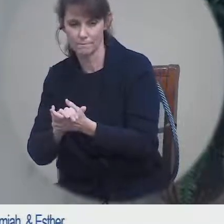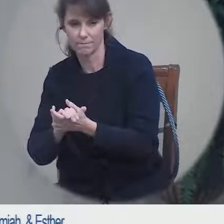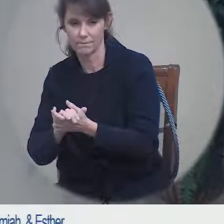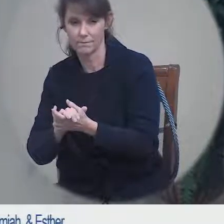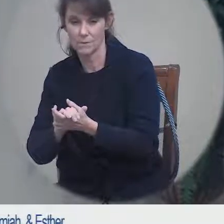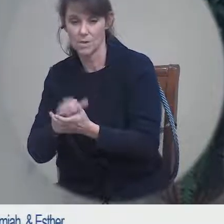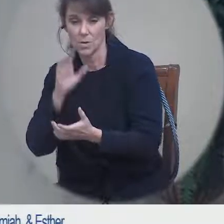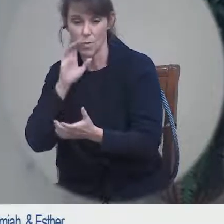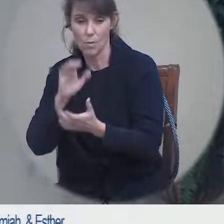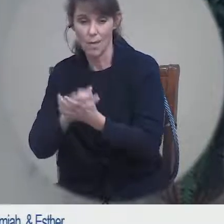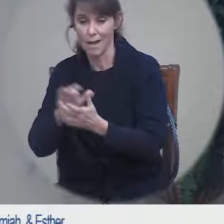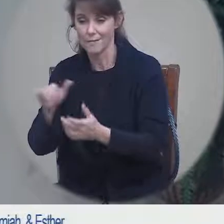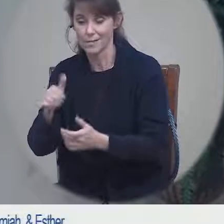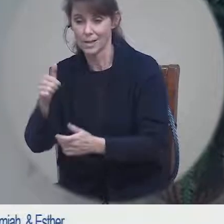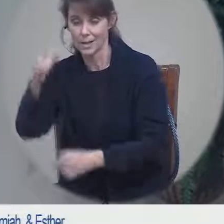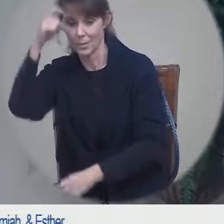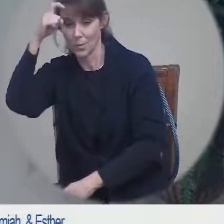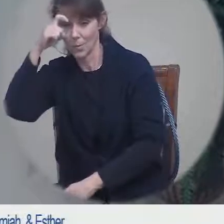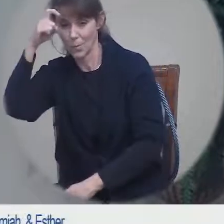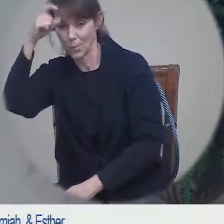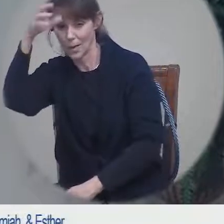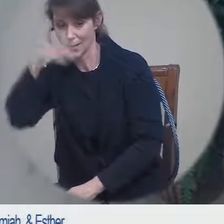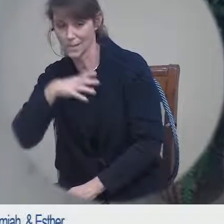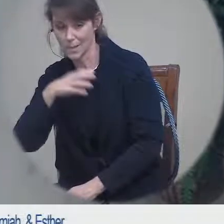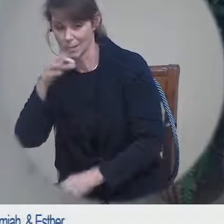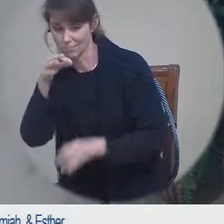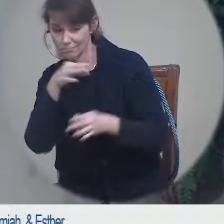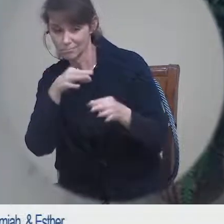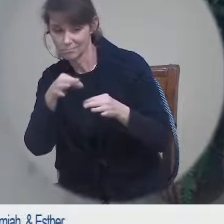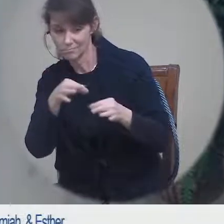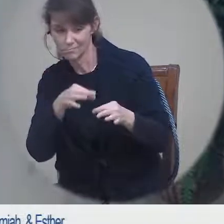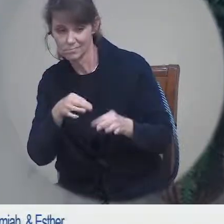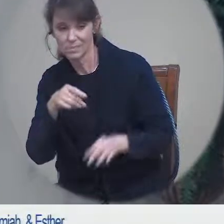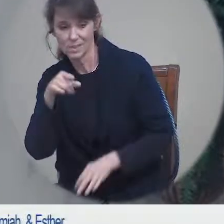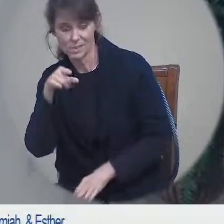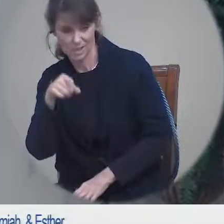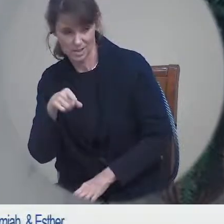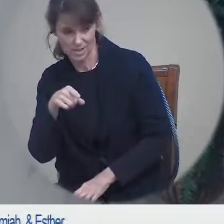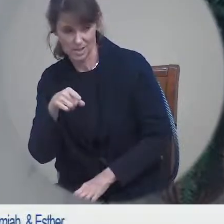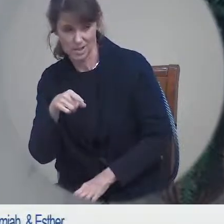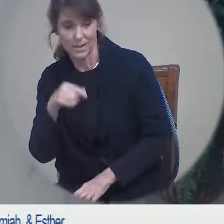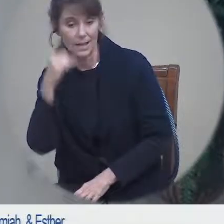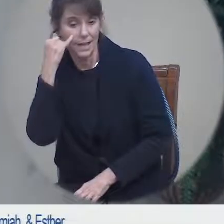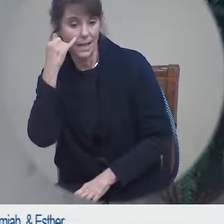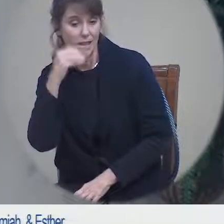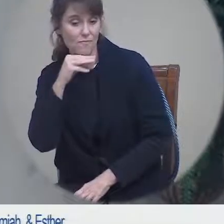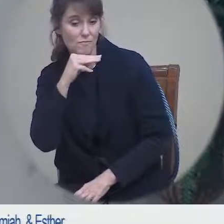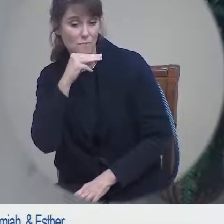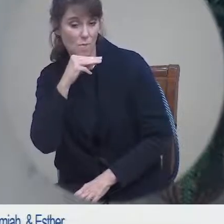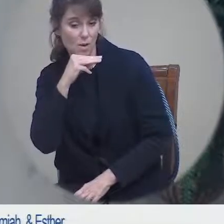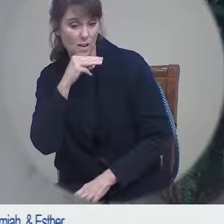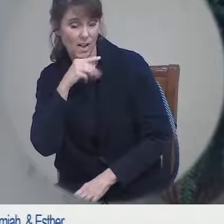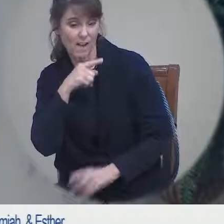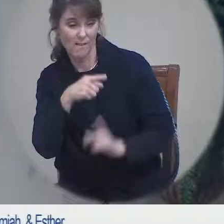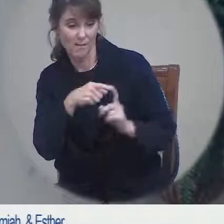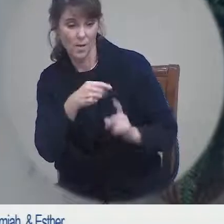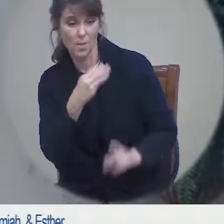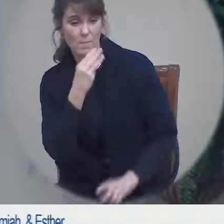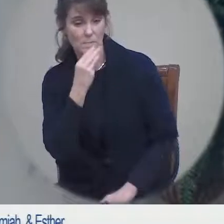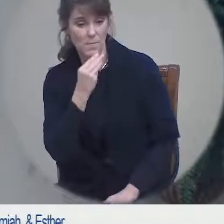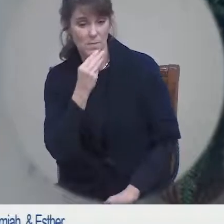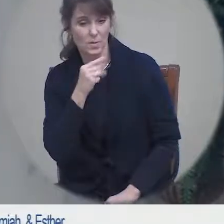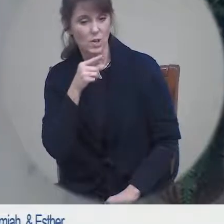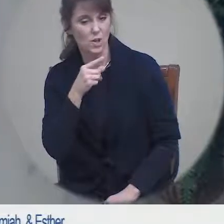to him, If Mordecai, before whom you have begun to fall, is of Jewish origin, you will not overcome